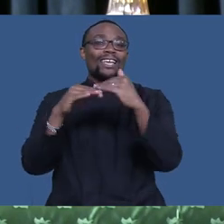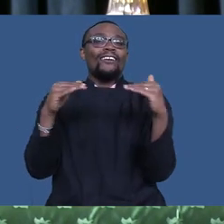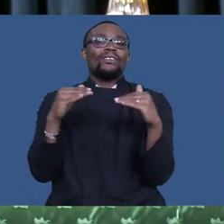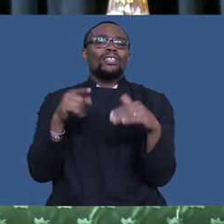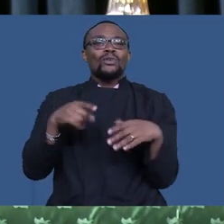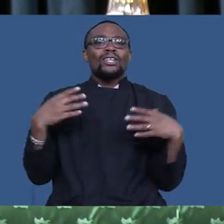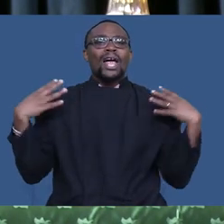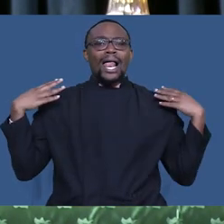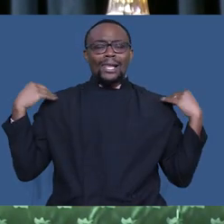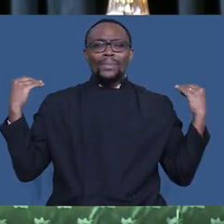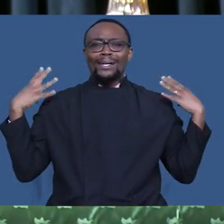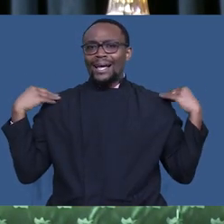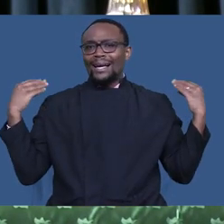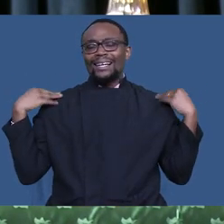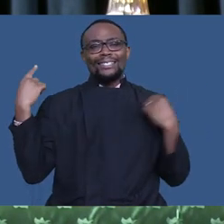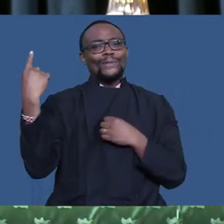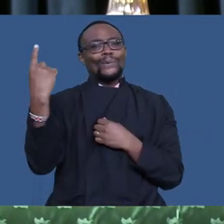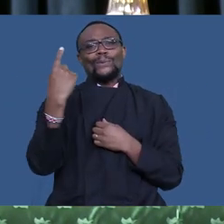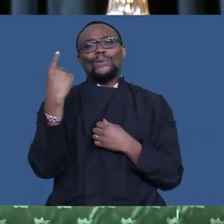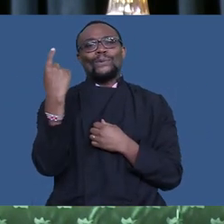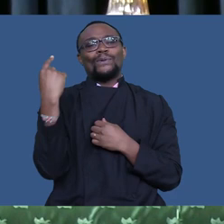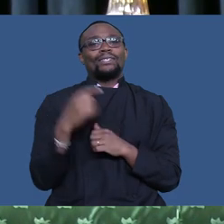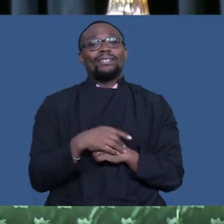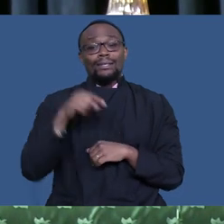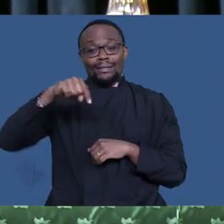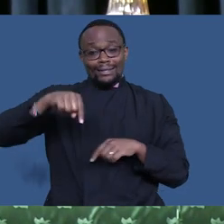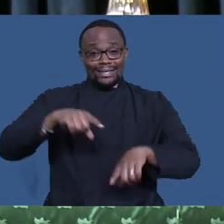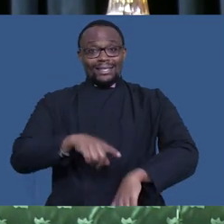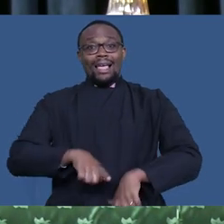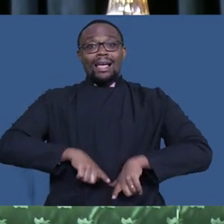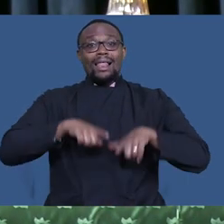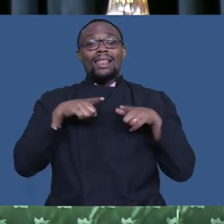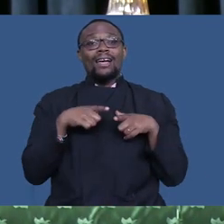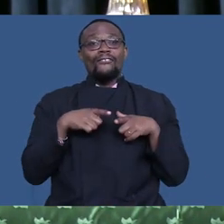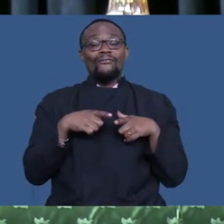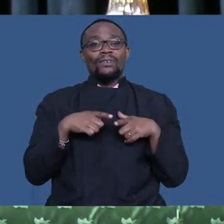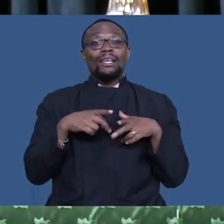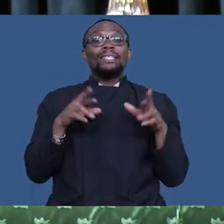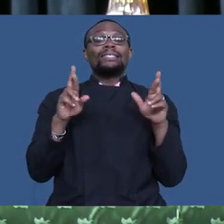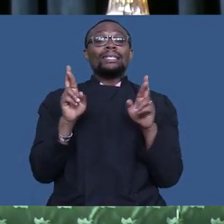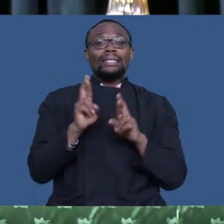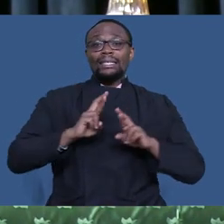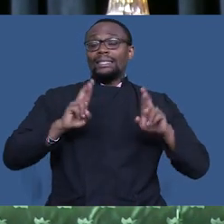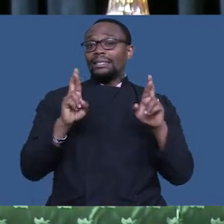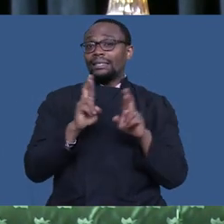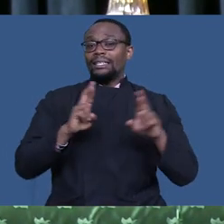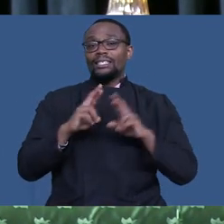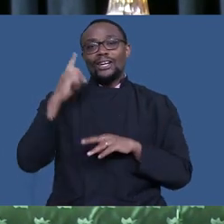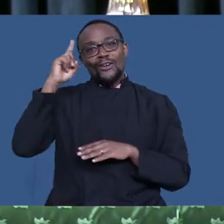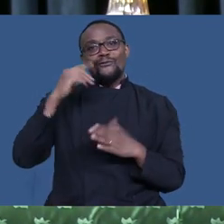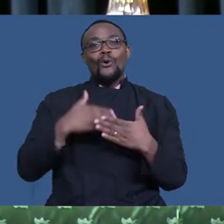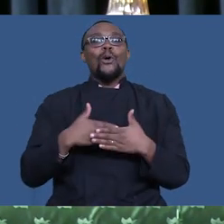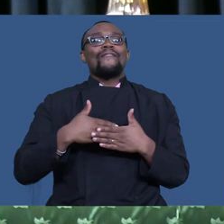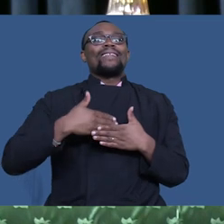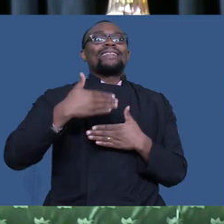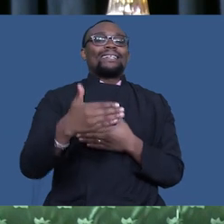the race begins. This life is preparation for the next."